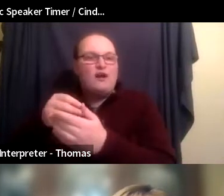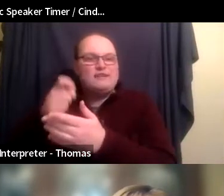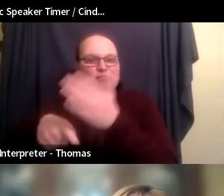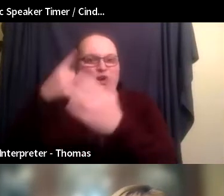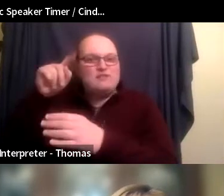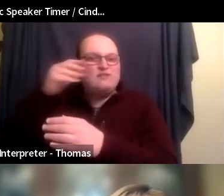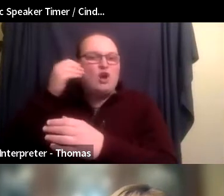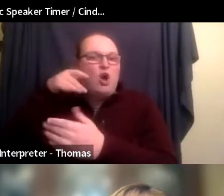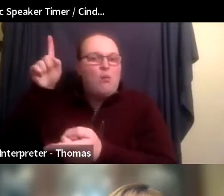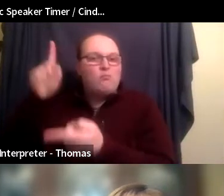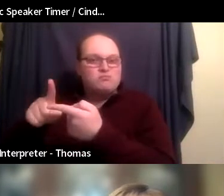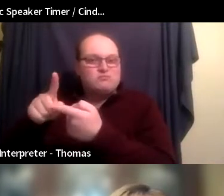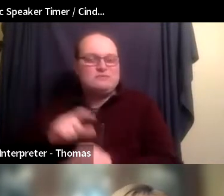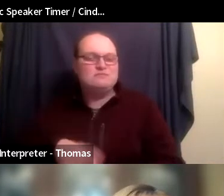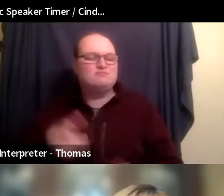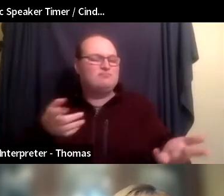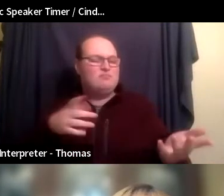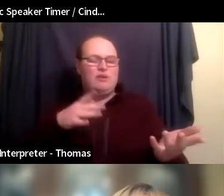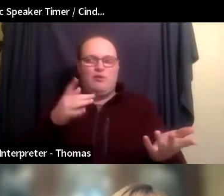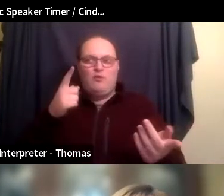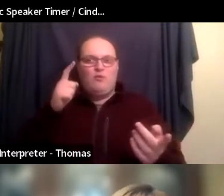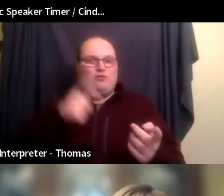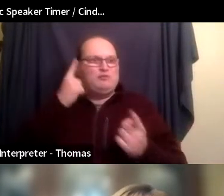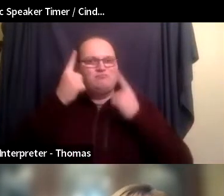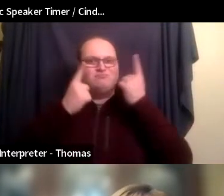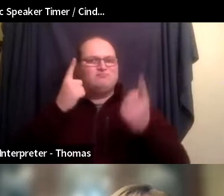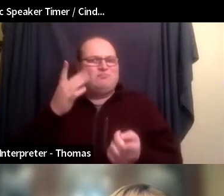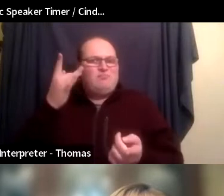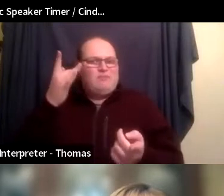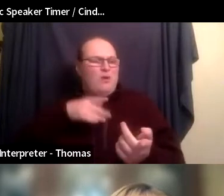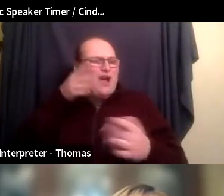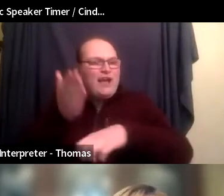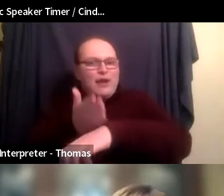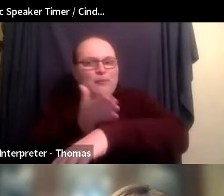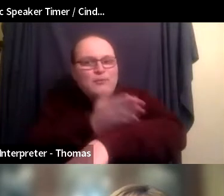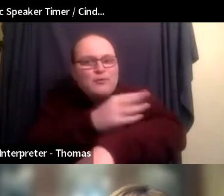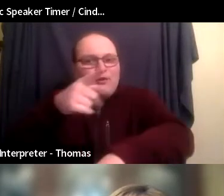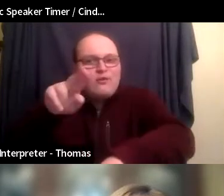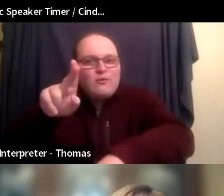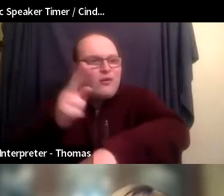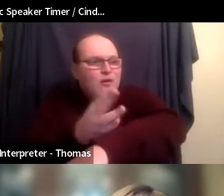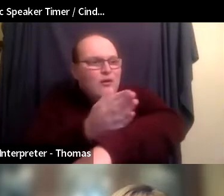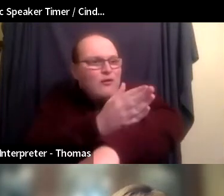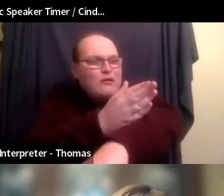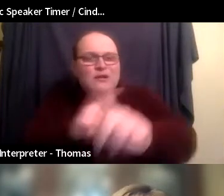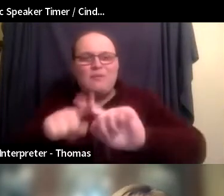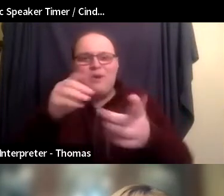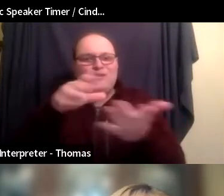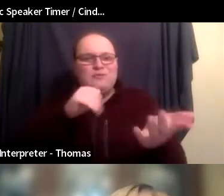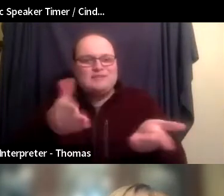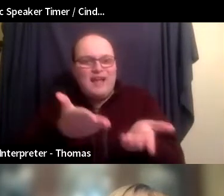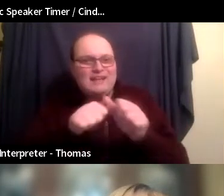before making your decision is, why are we spending money on making improvements to Pointer Ridge if the students will not benefit from these